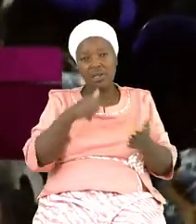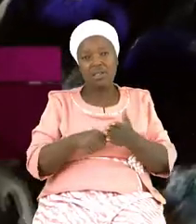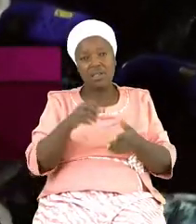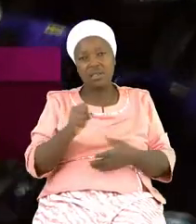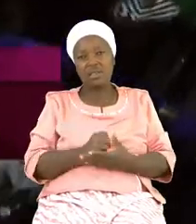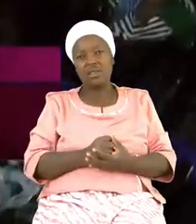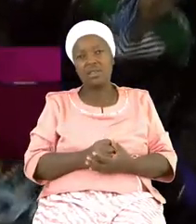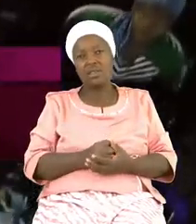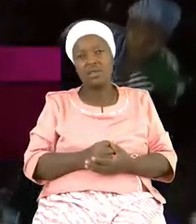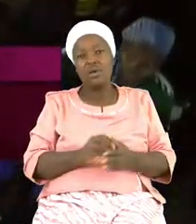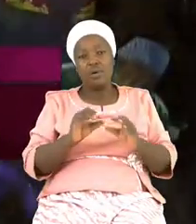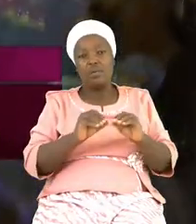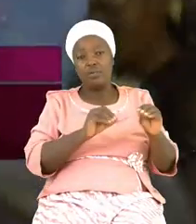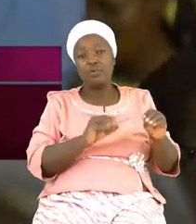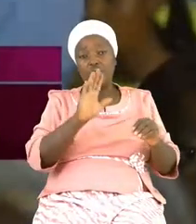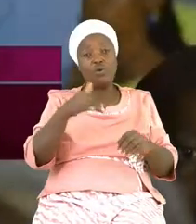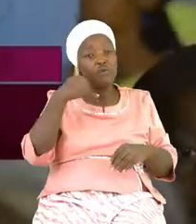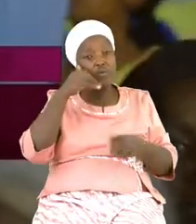Put your telephone number there.